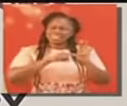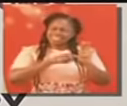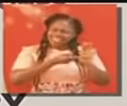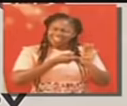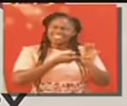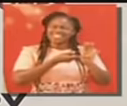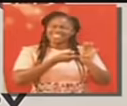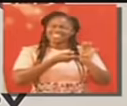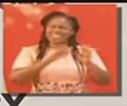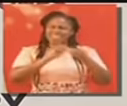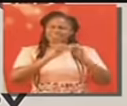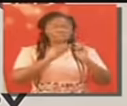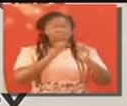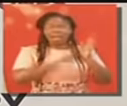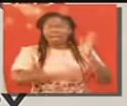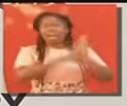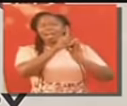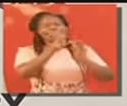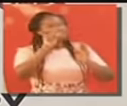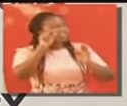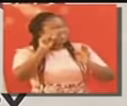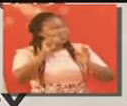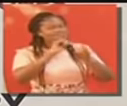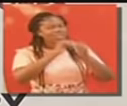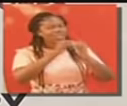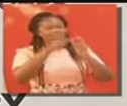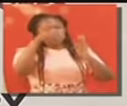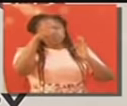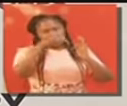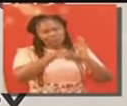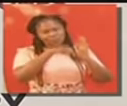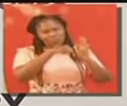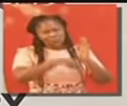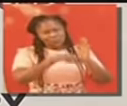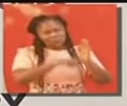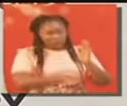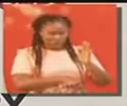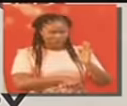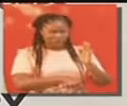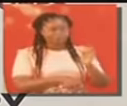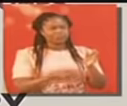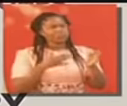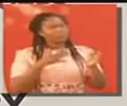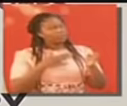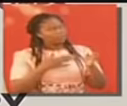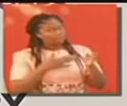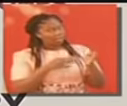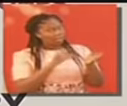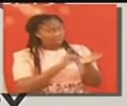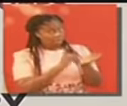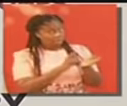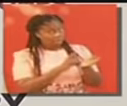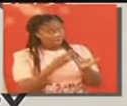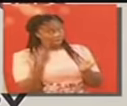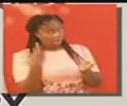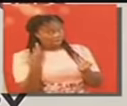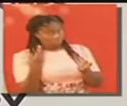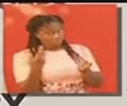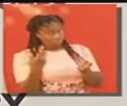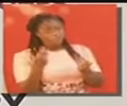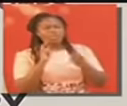the numbers. Dr. Hines will go into that in detail, but there seems to be at this time